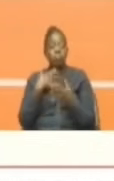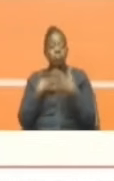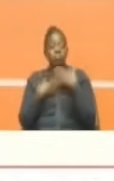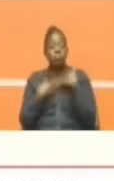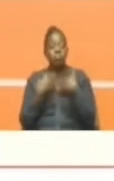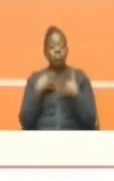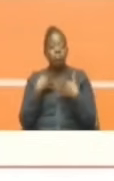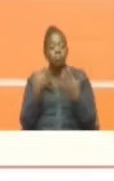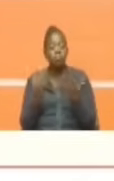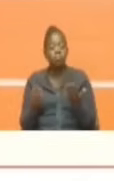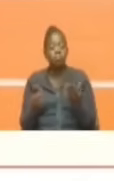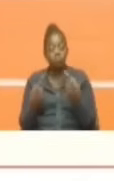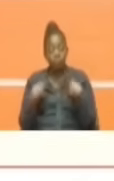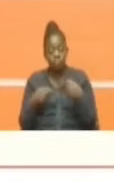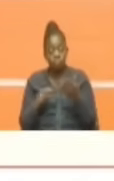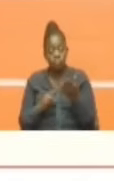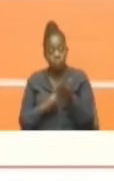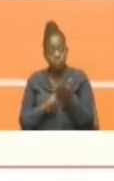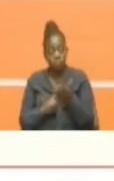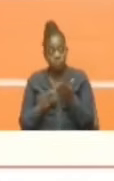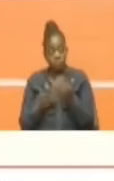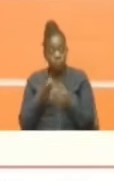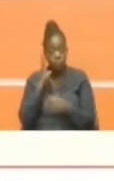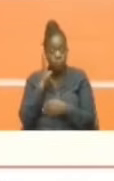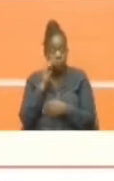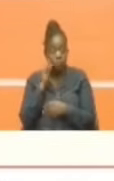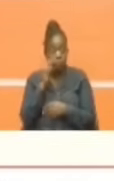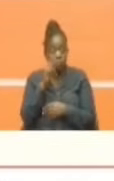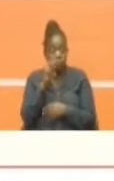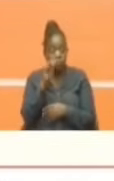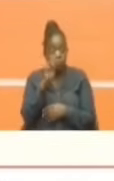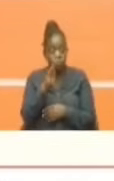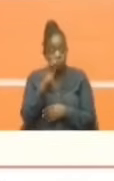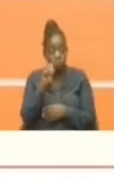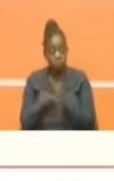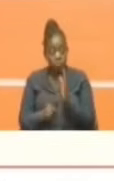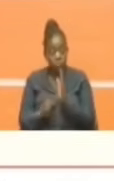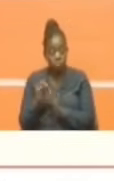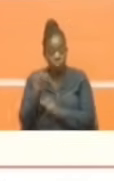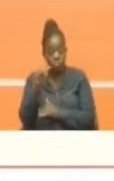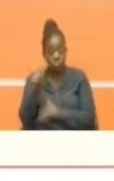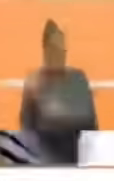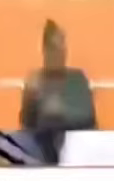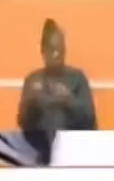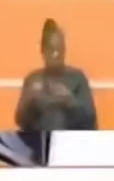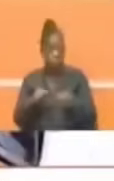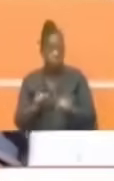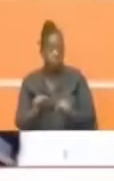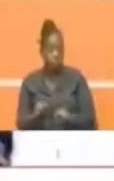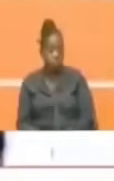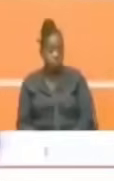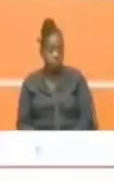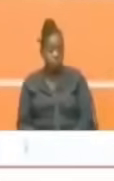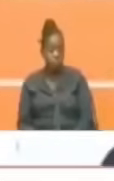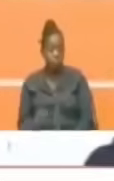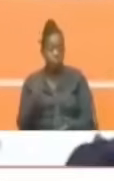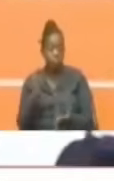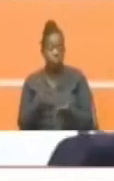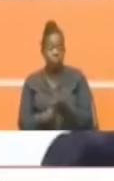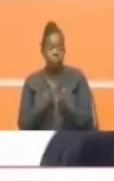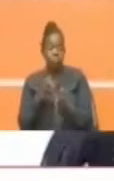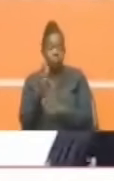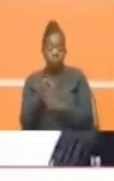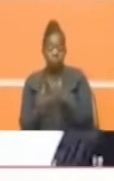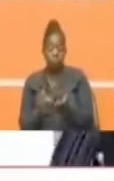to use experience of Chitebe to develop further action. Agumiza Kamulegi nga bagenda